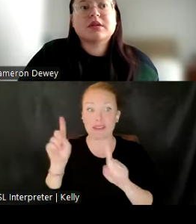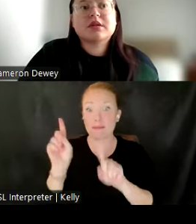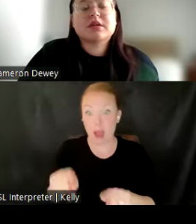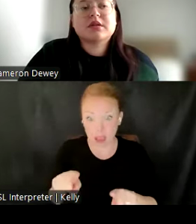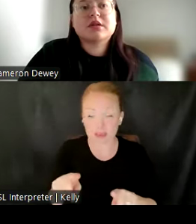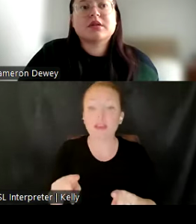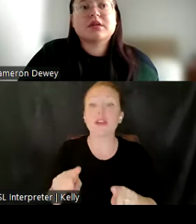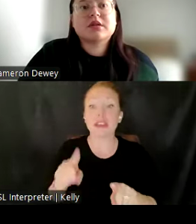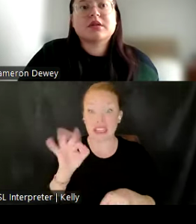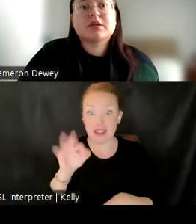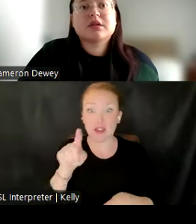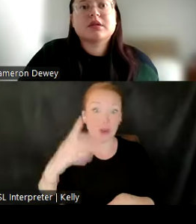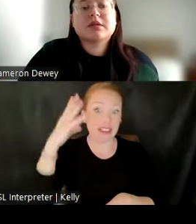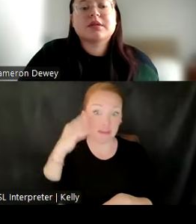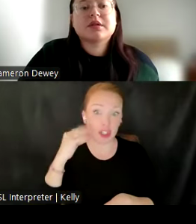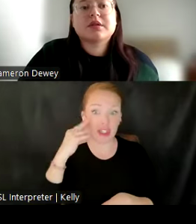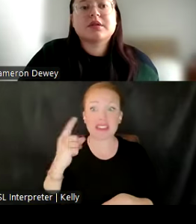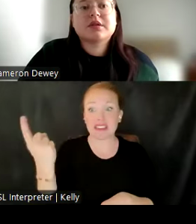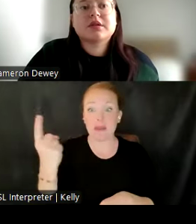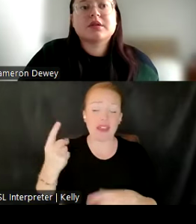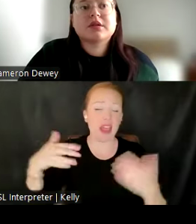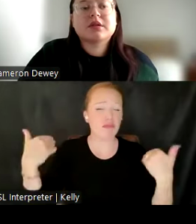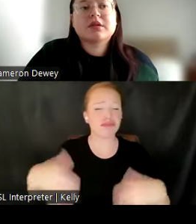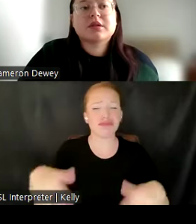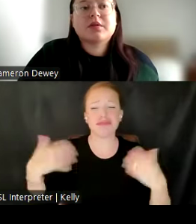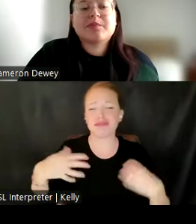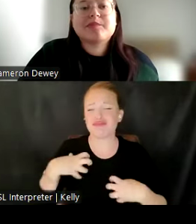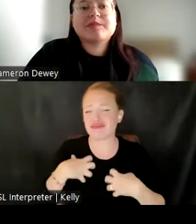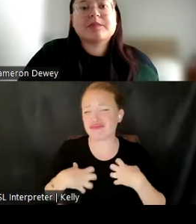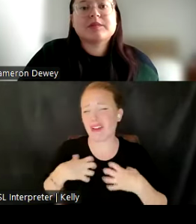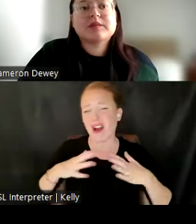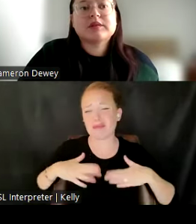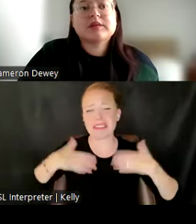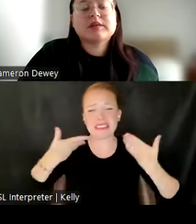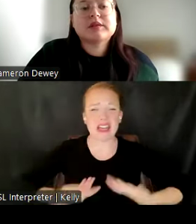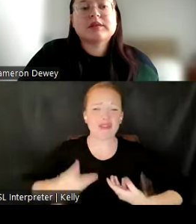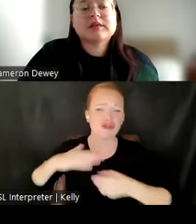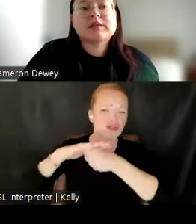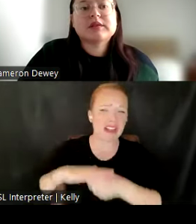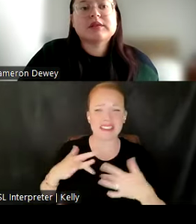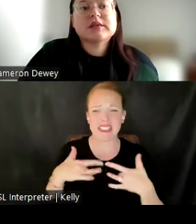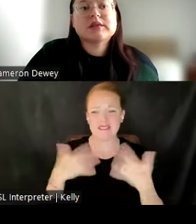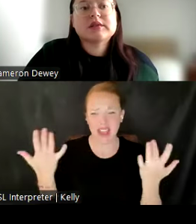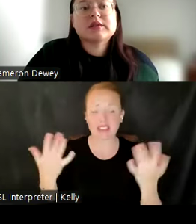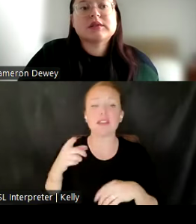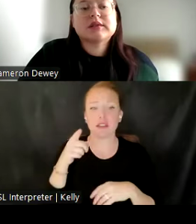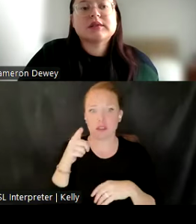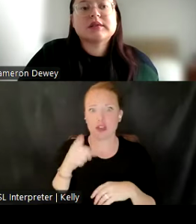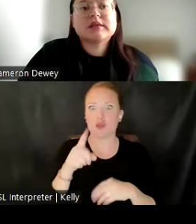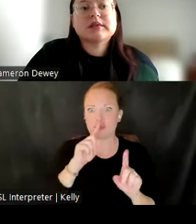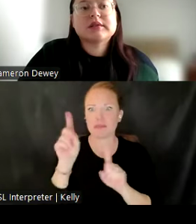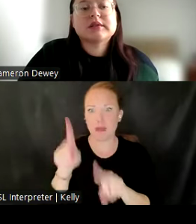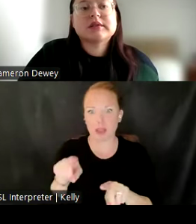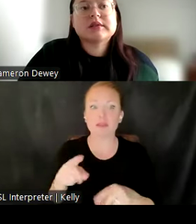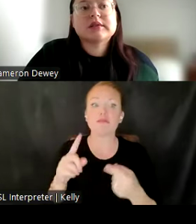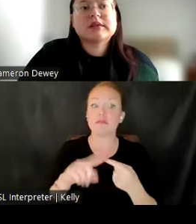an extremely distressing event. And I want to point out two key terms used in this definition. The first word being